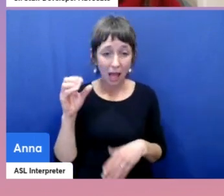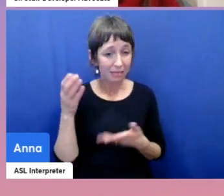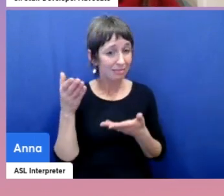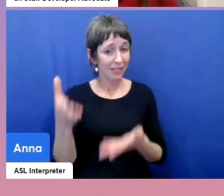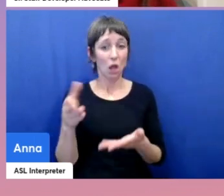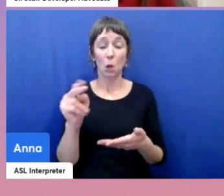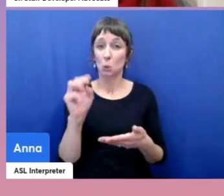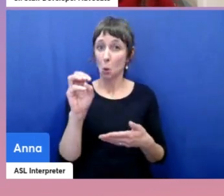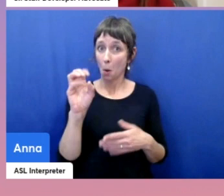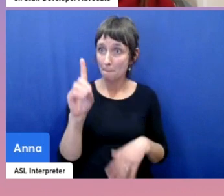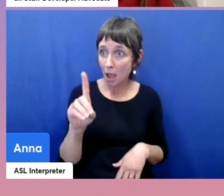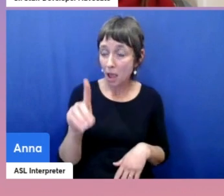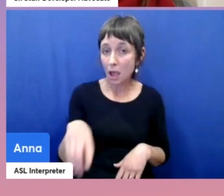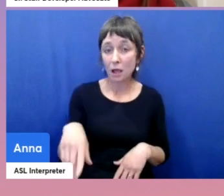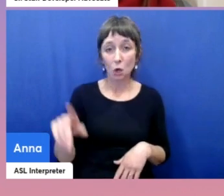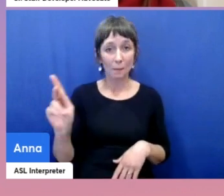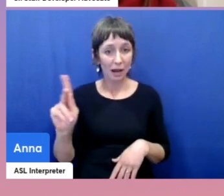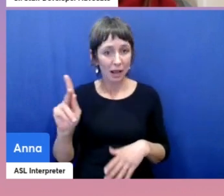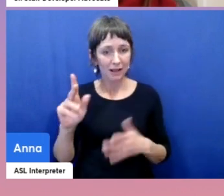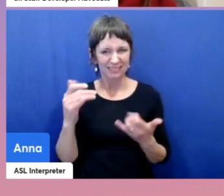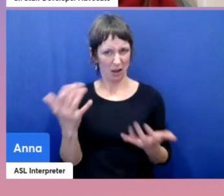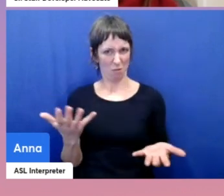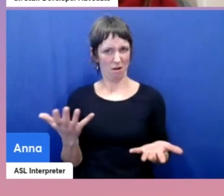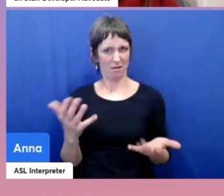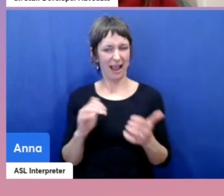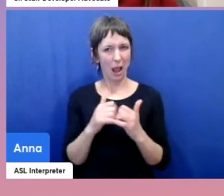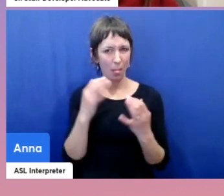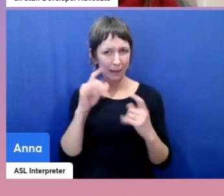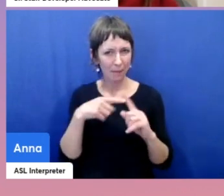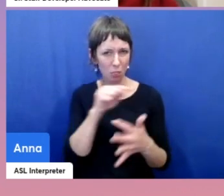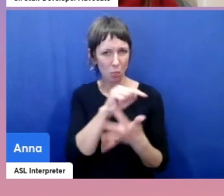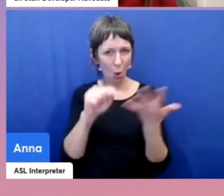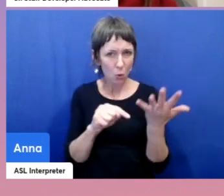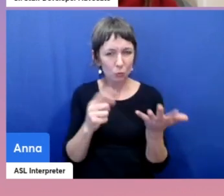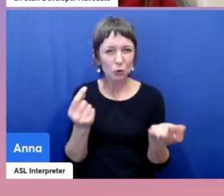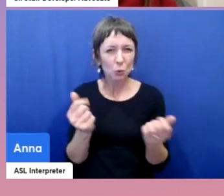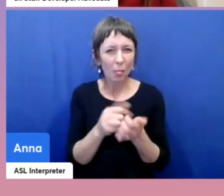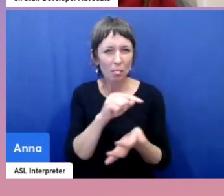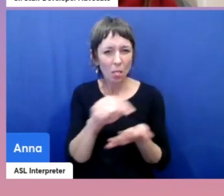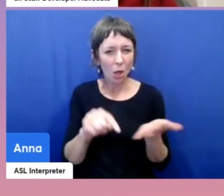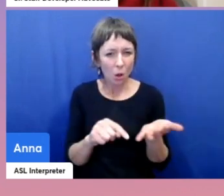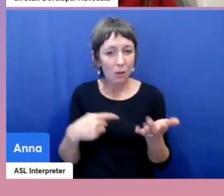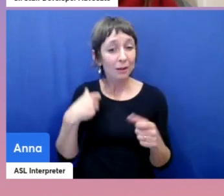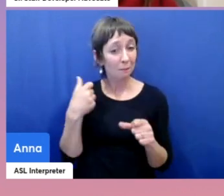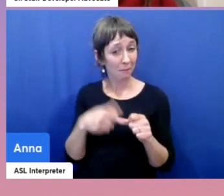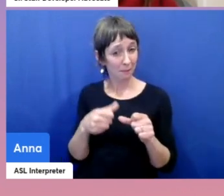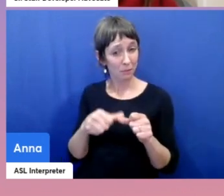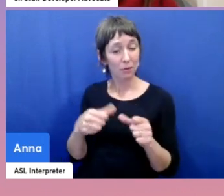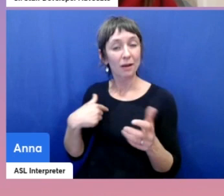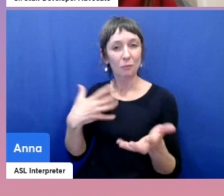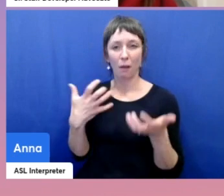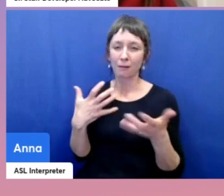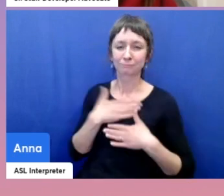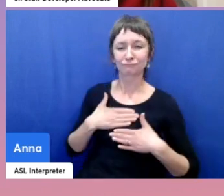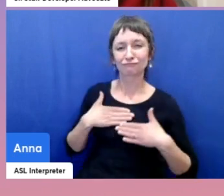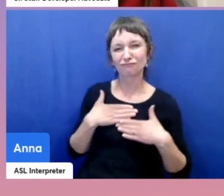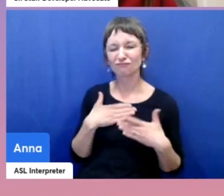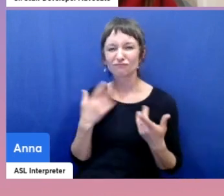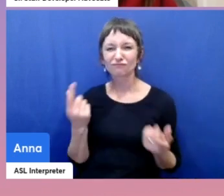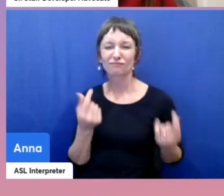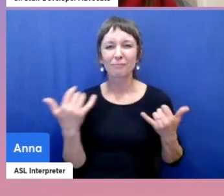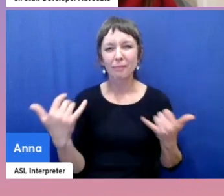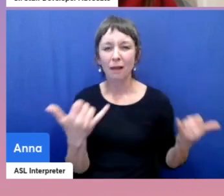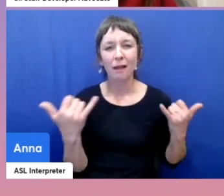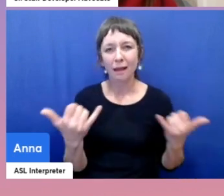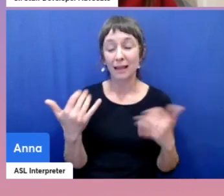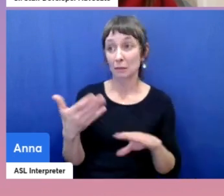out. Now what? How do you think about all these things? What do you even do with them? And I remember that year I wanted to have fun. My previous years, it's more about